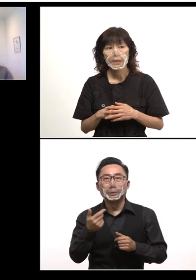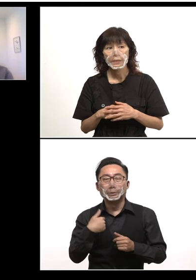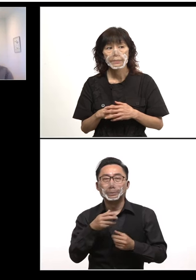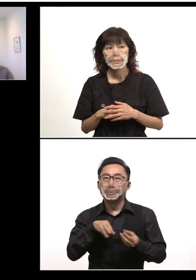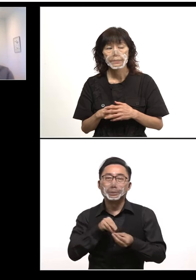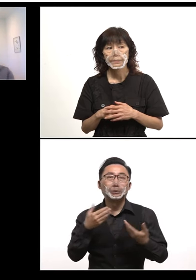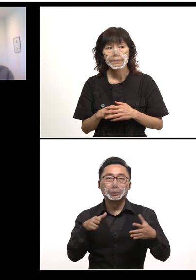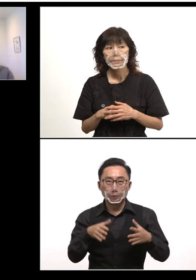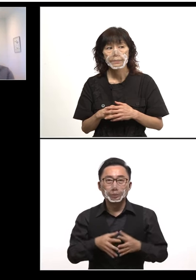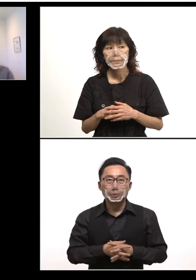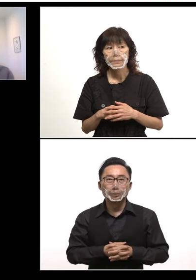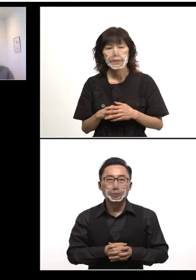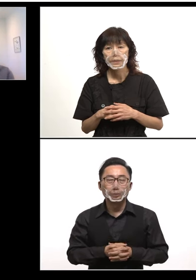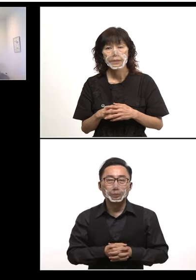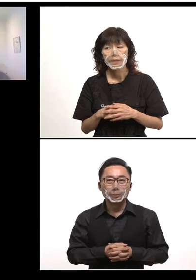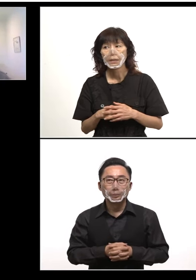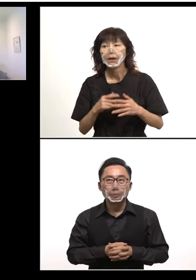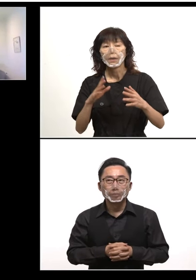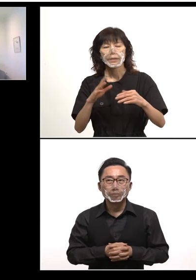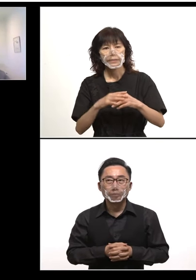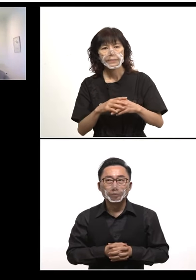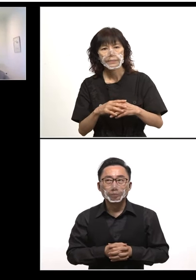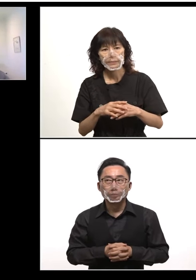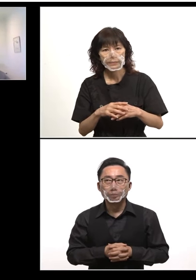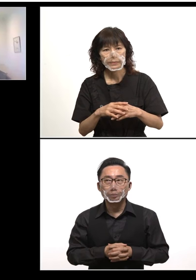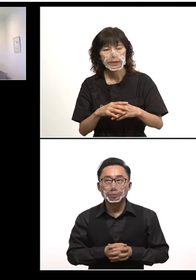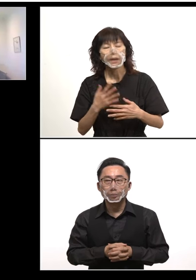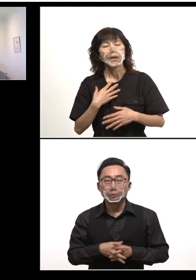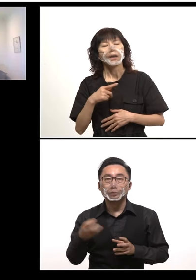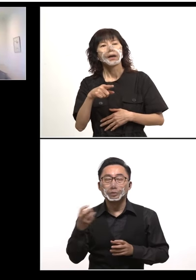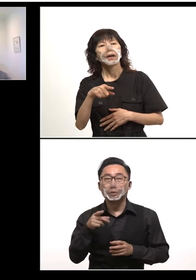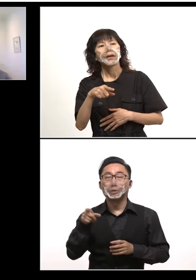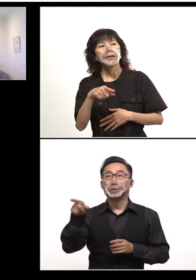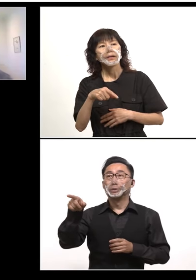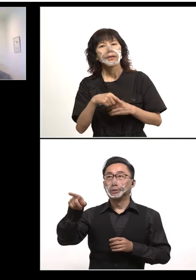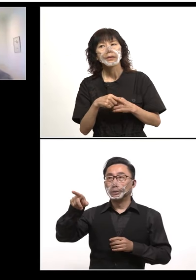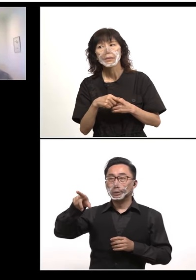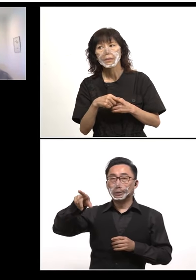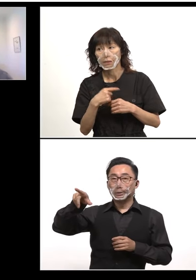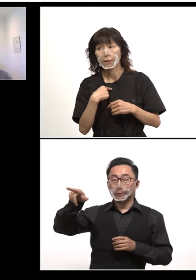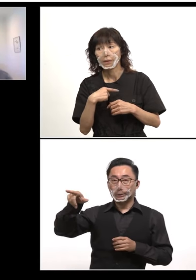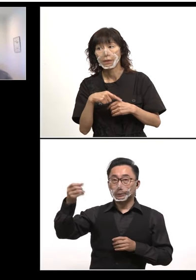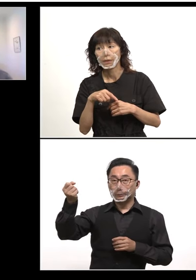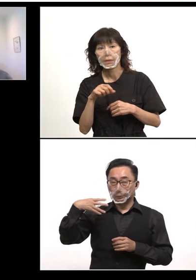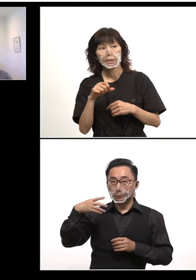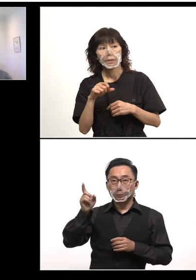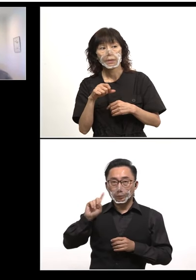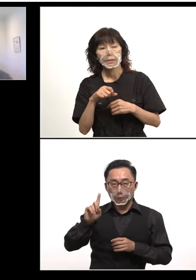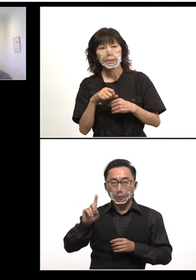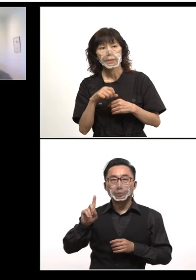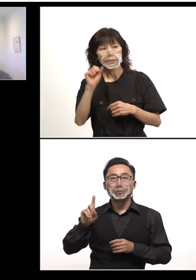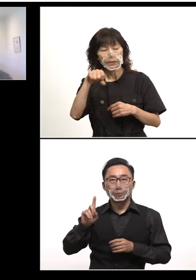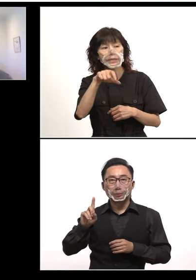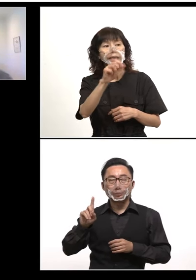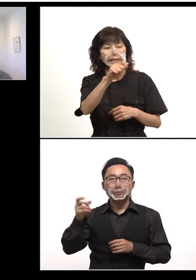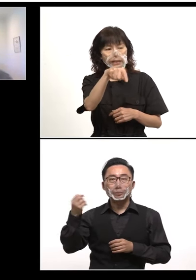Yeah, thank you. I would agree with with everything that Anthony said, but